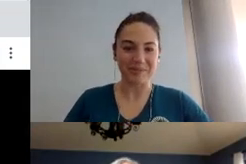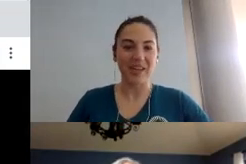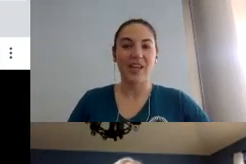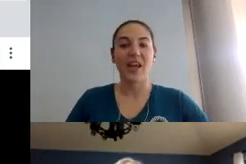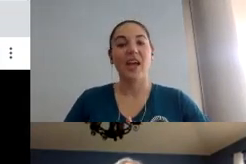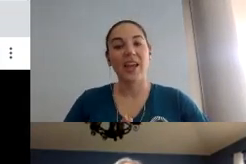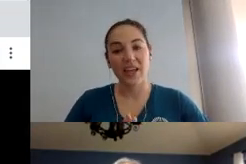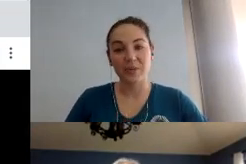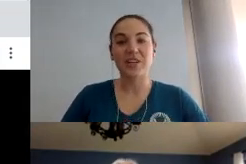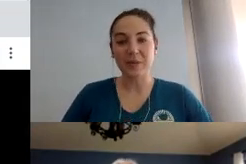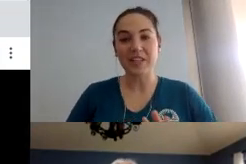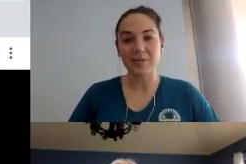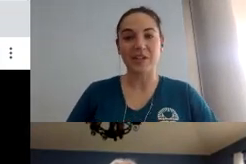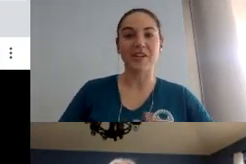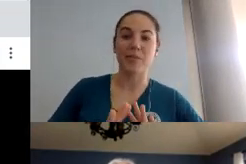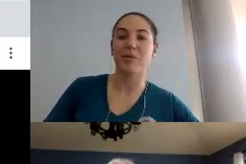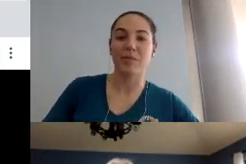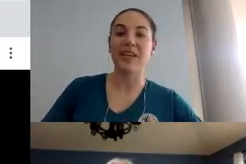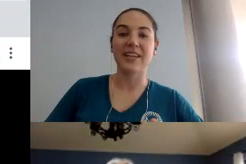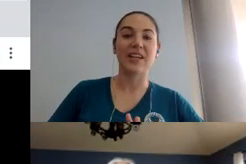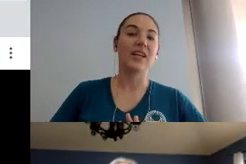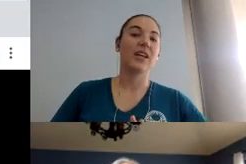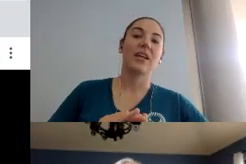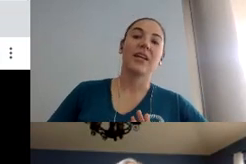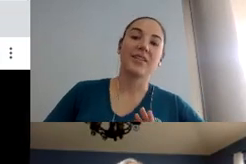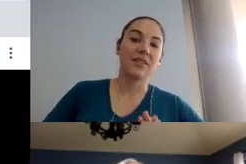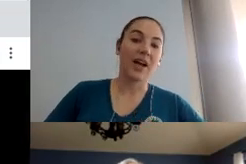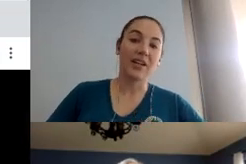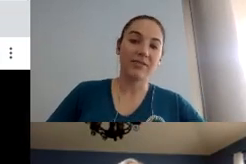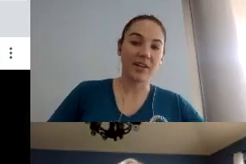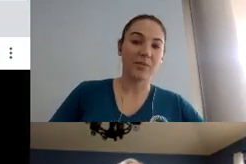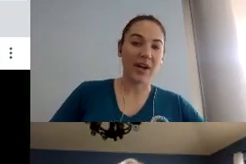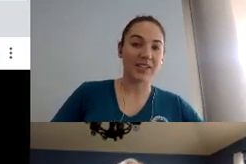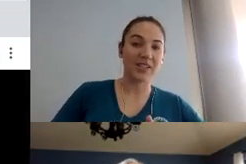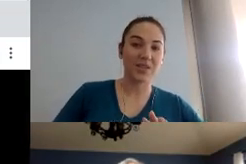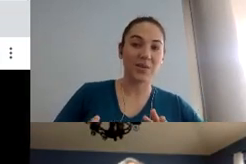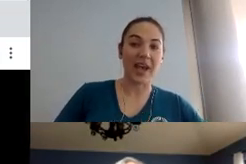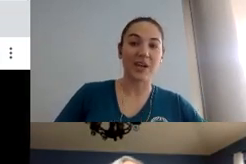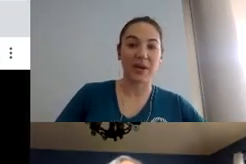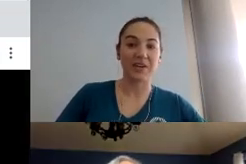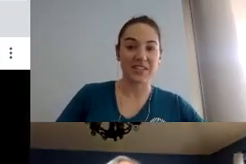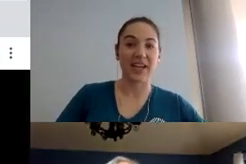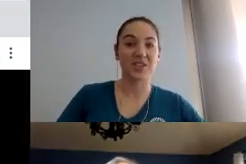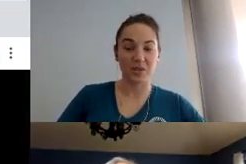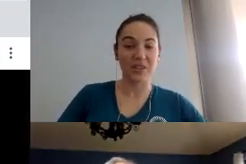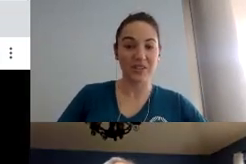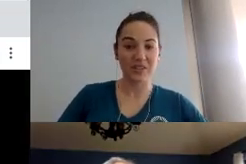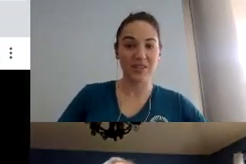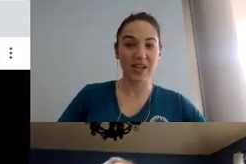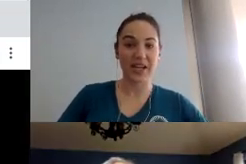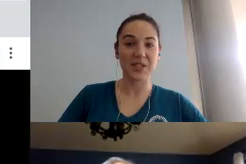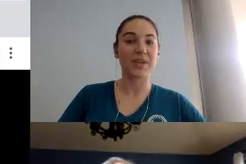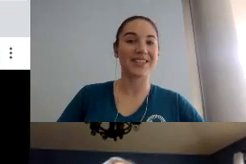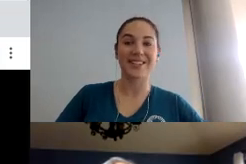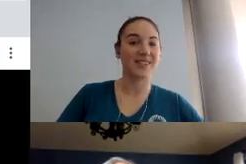view. And we talked about this a little bit earlier. I'm going to repeat it again. It's not a very good practice to add parents as students to